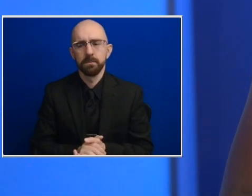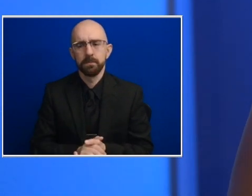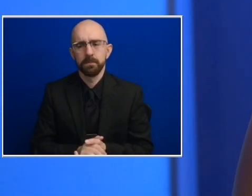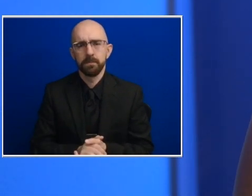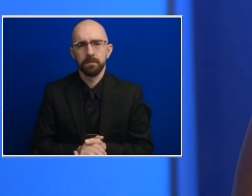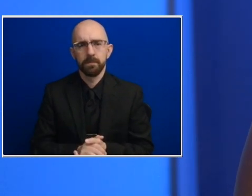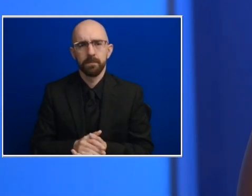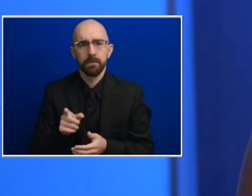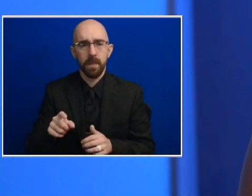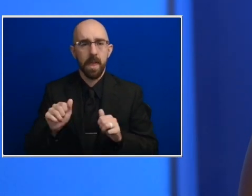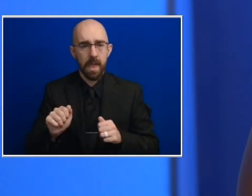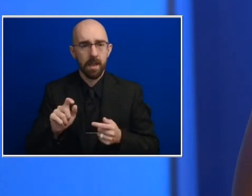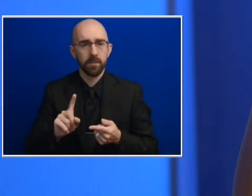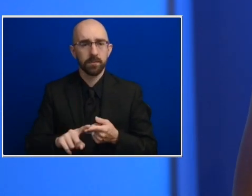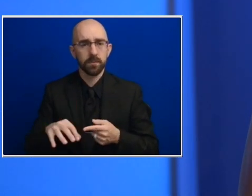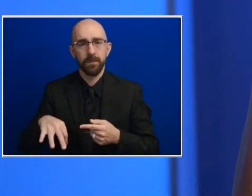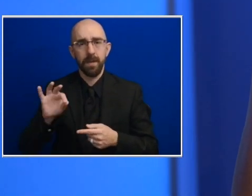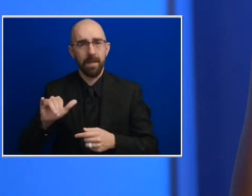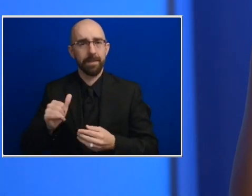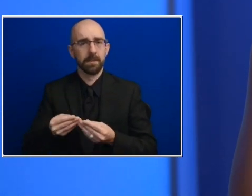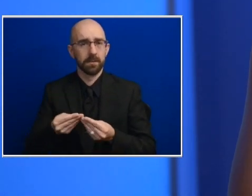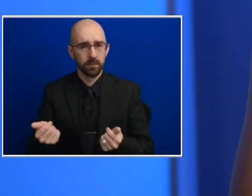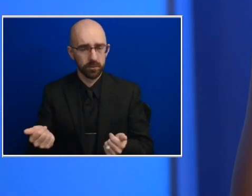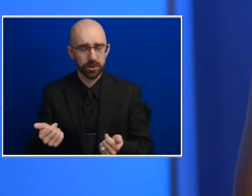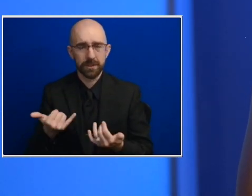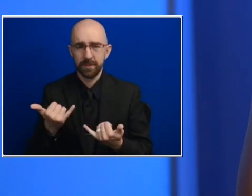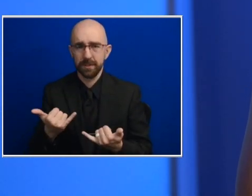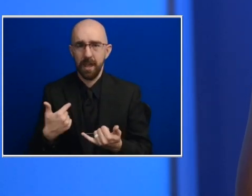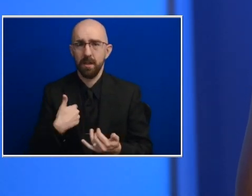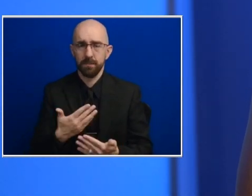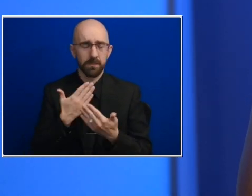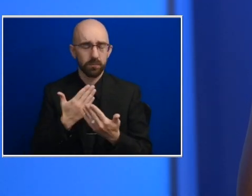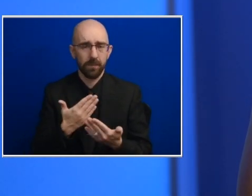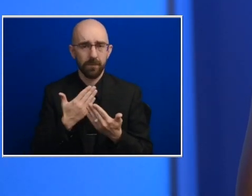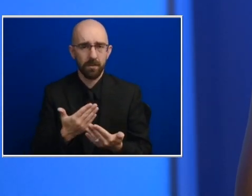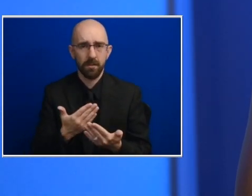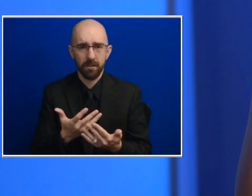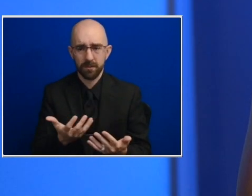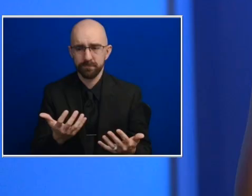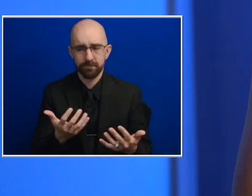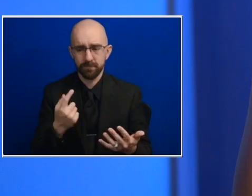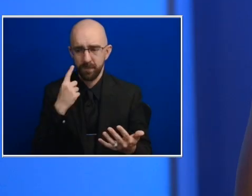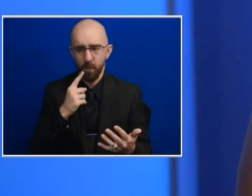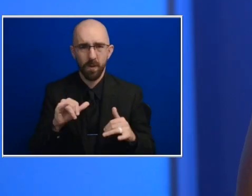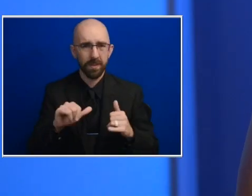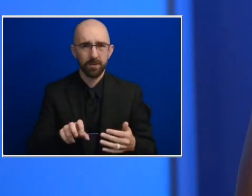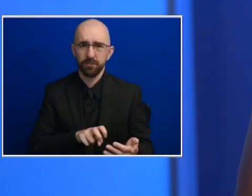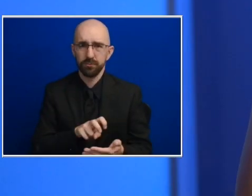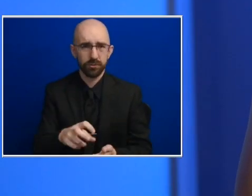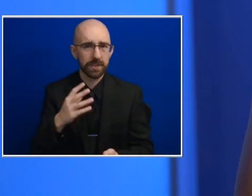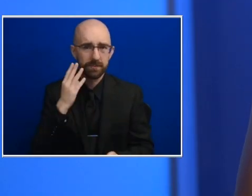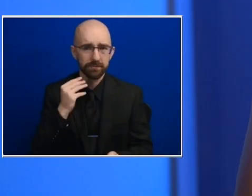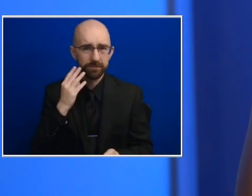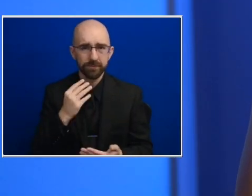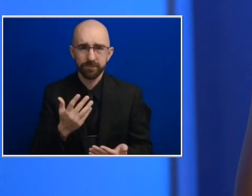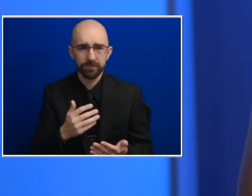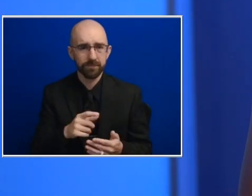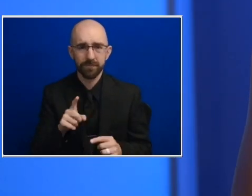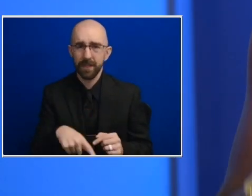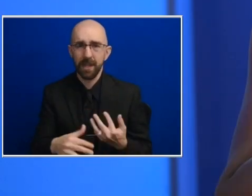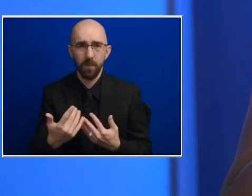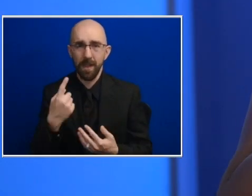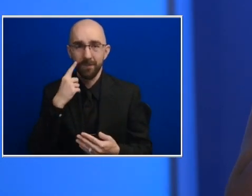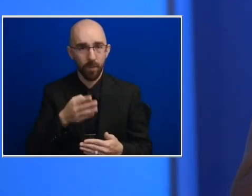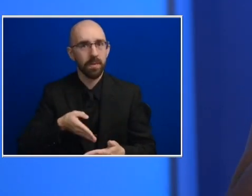to find this solution. And I'm just grateful for this journey and can't wait for the end of